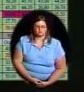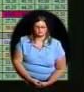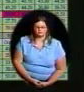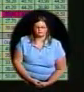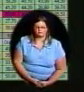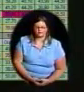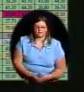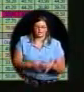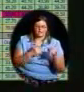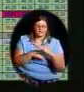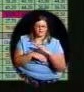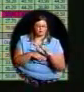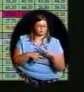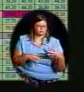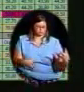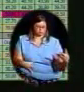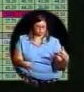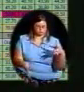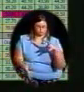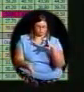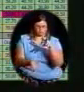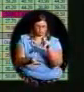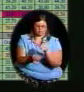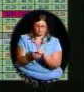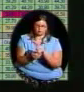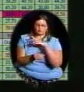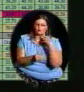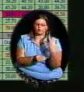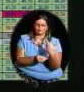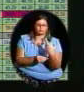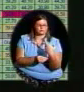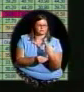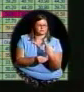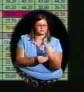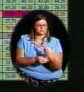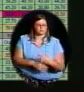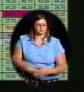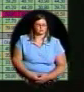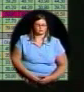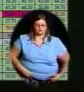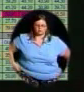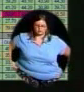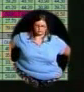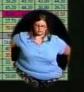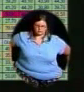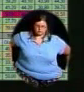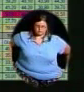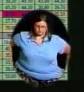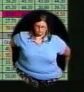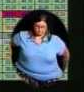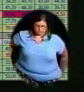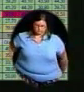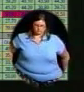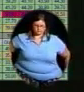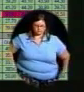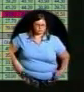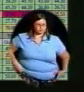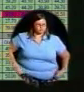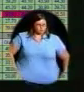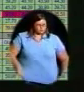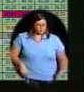This takes all those risk factors. Again, this is kind of a busy slide. This is the only way to present it. Takes all the risk factors on the left-hand